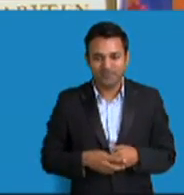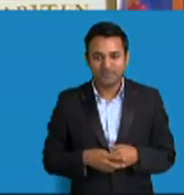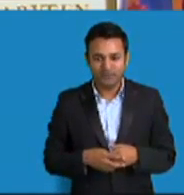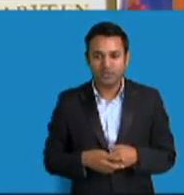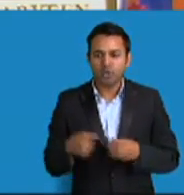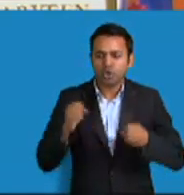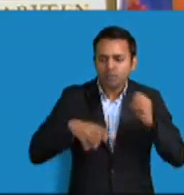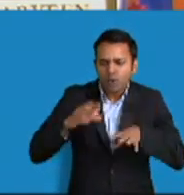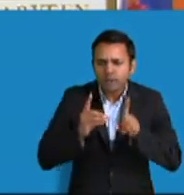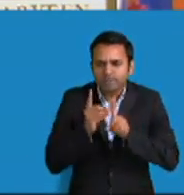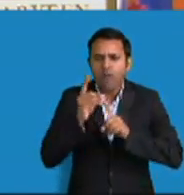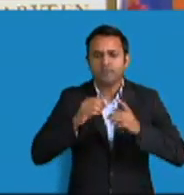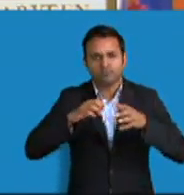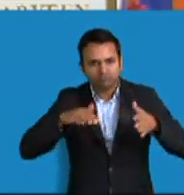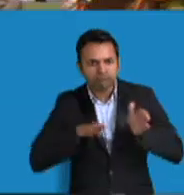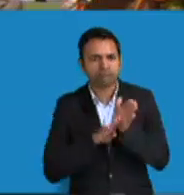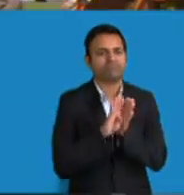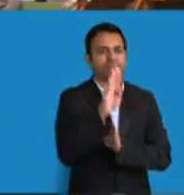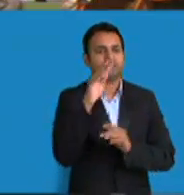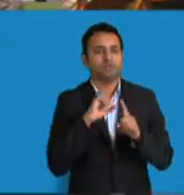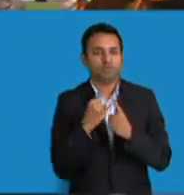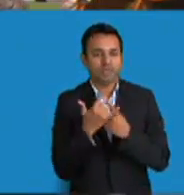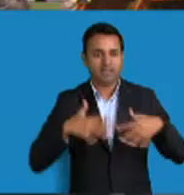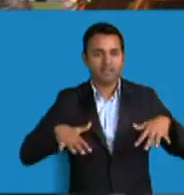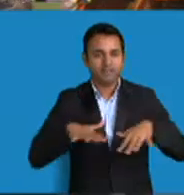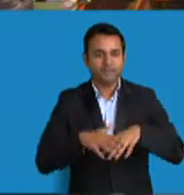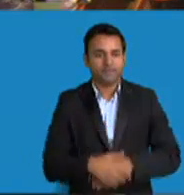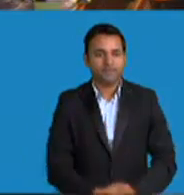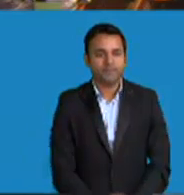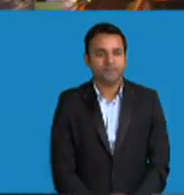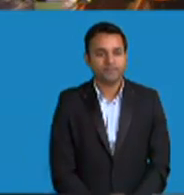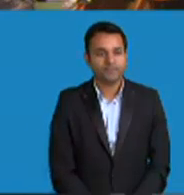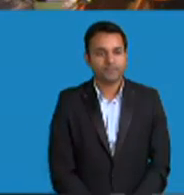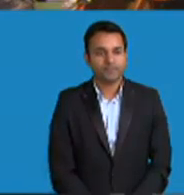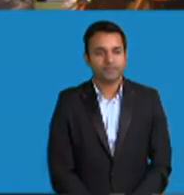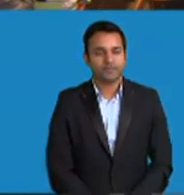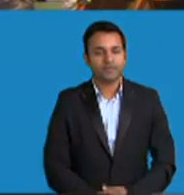you. Thank you.